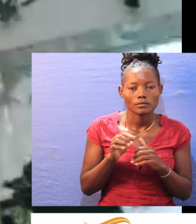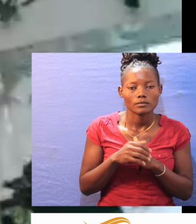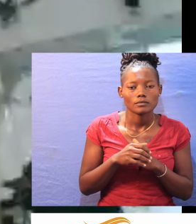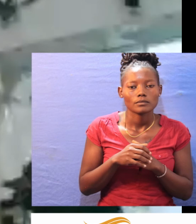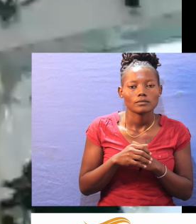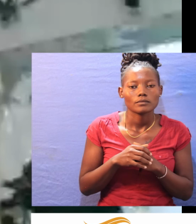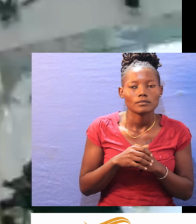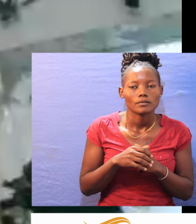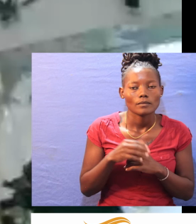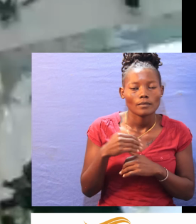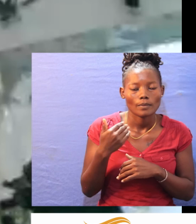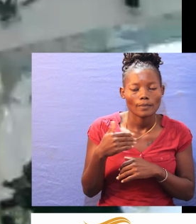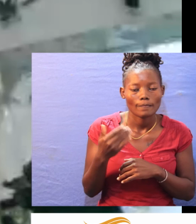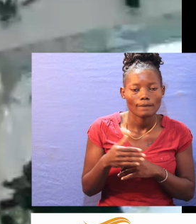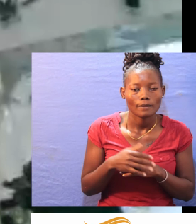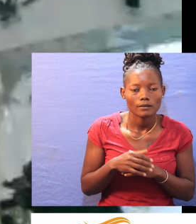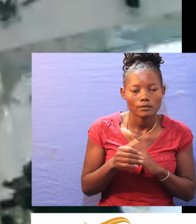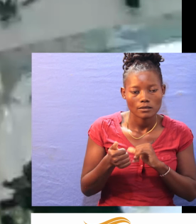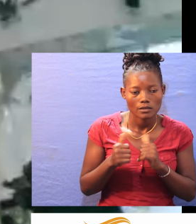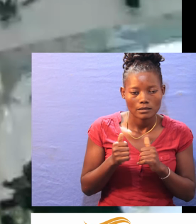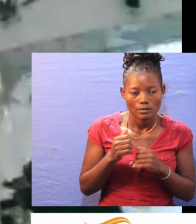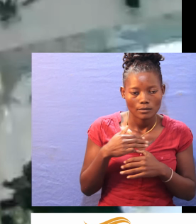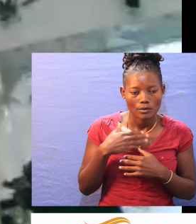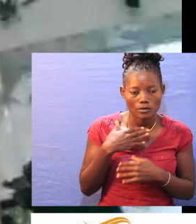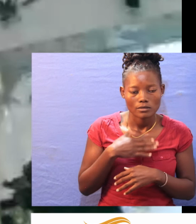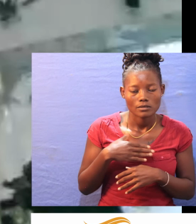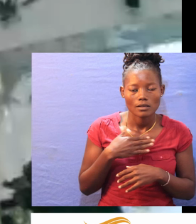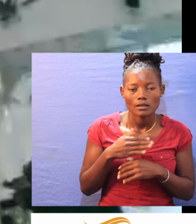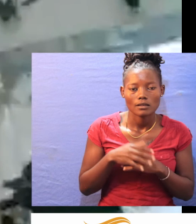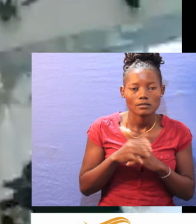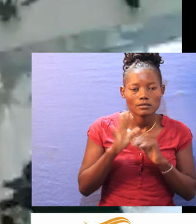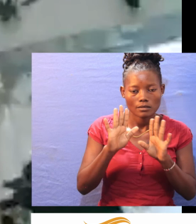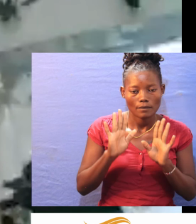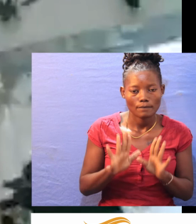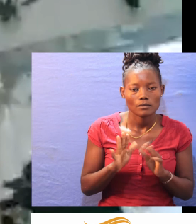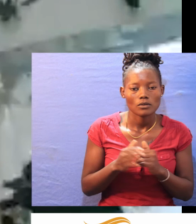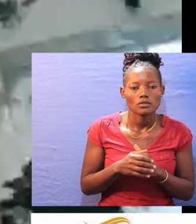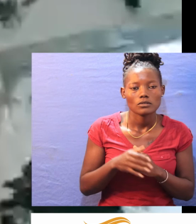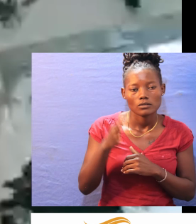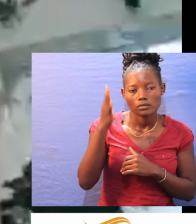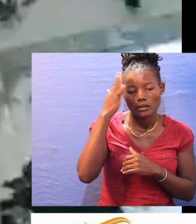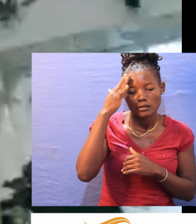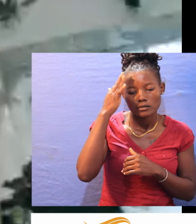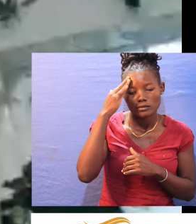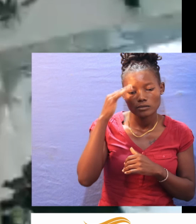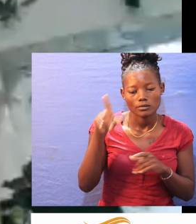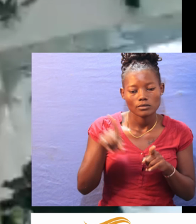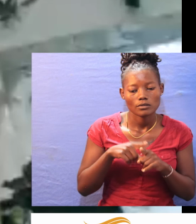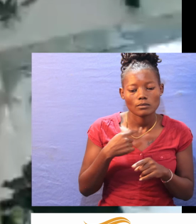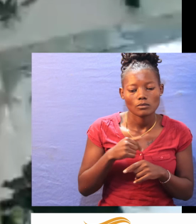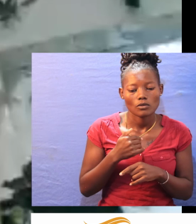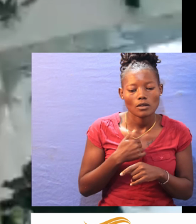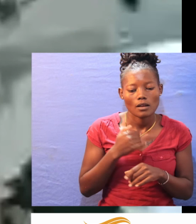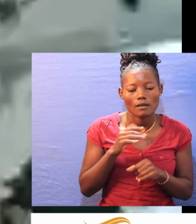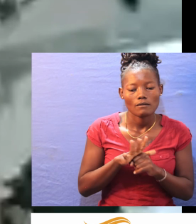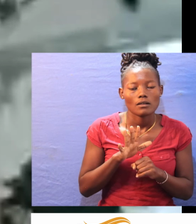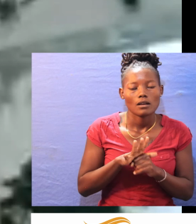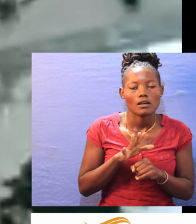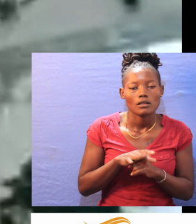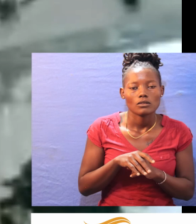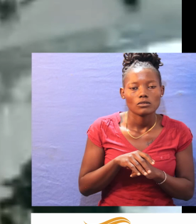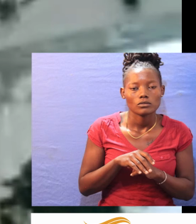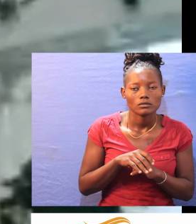over and over again, the sports sciences, but they're so important. And, they still have so much to learn in the